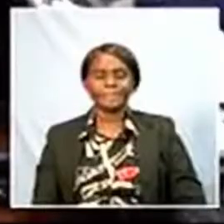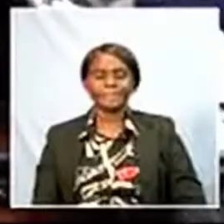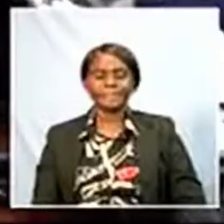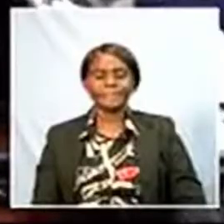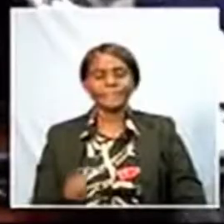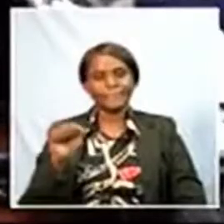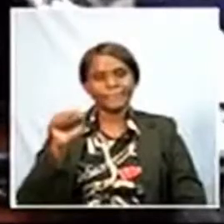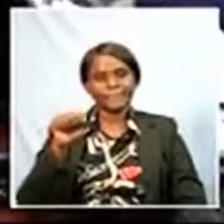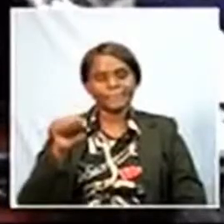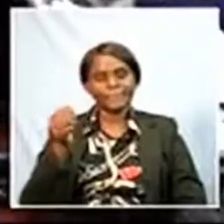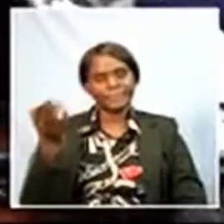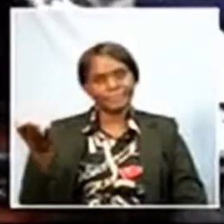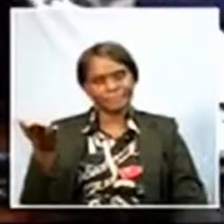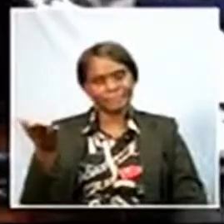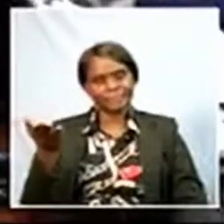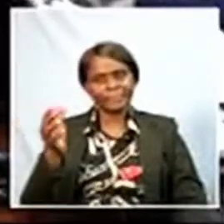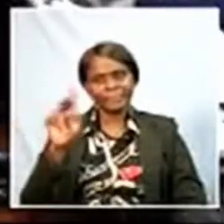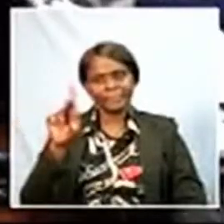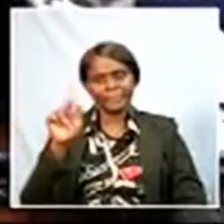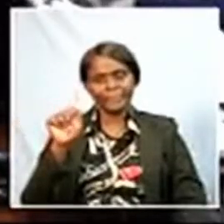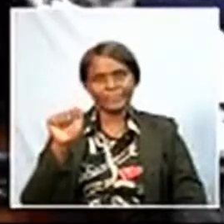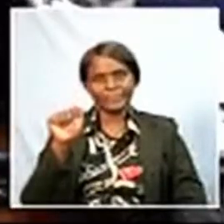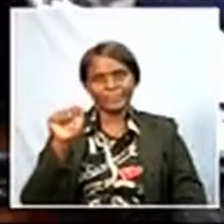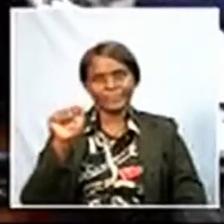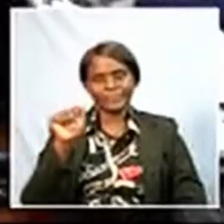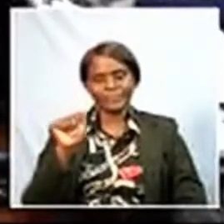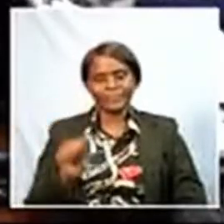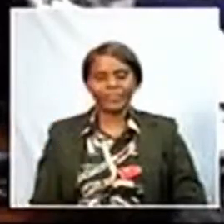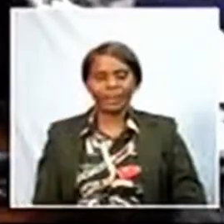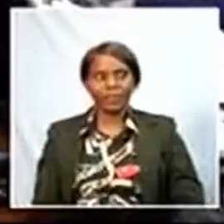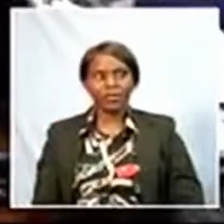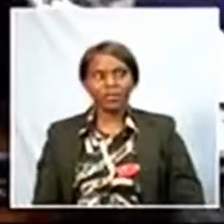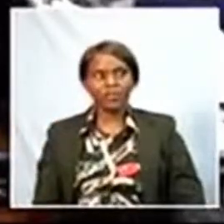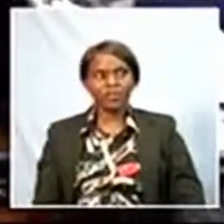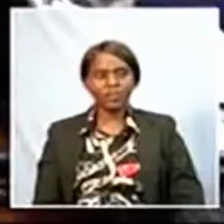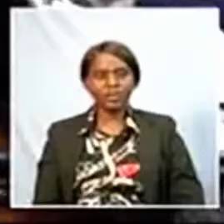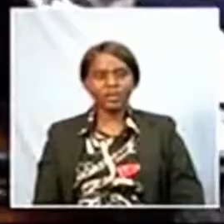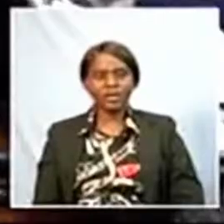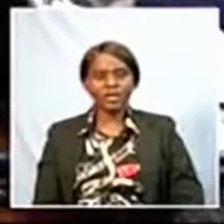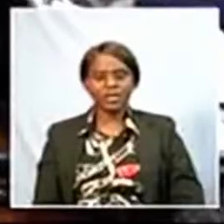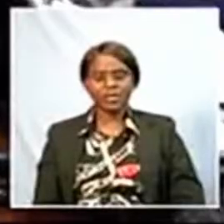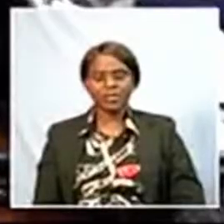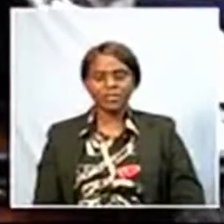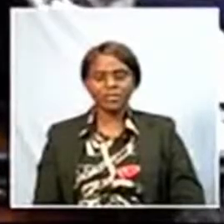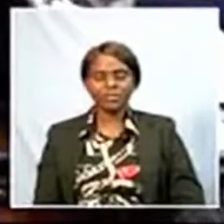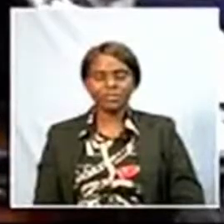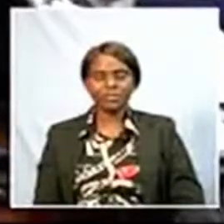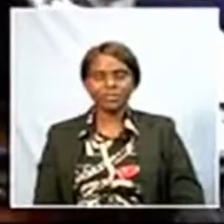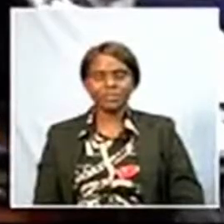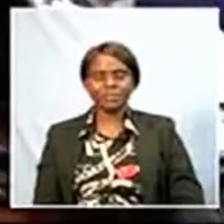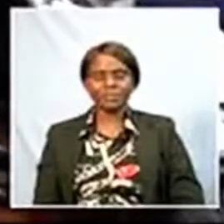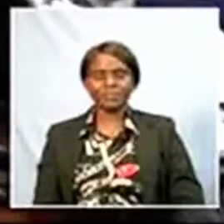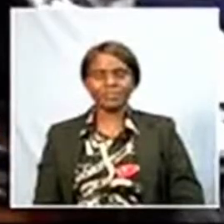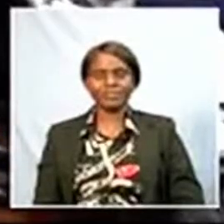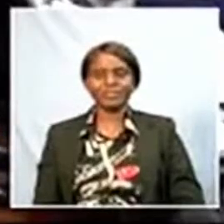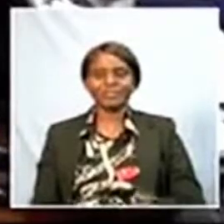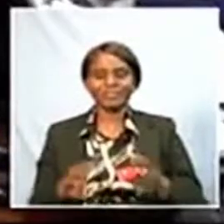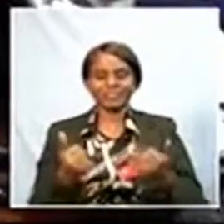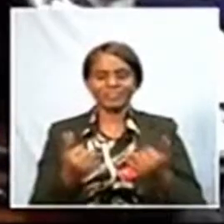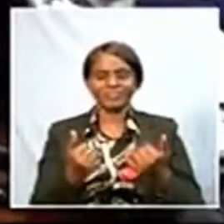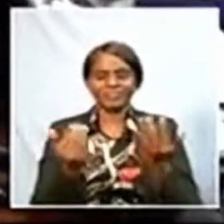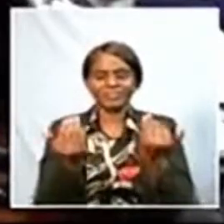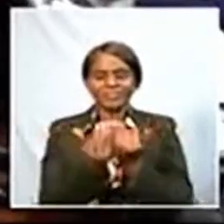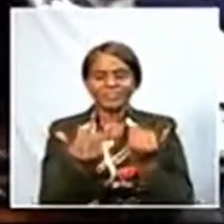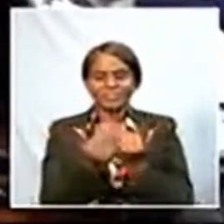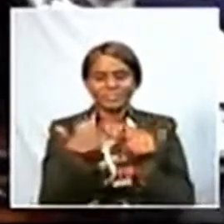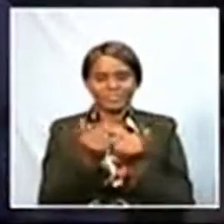Yes, Honorable Kojima. Thank you, Chair. Here we don't tell stories, Chair. We wanted to see that guidance